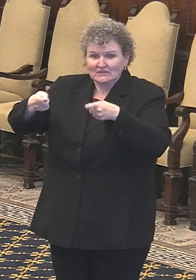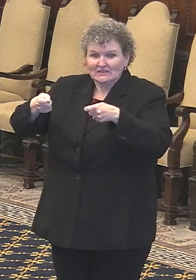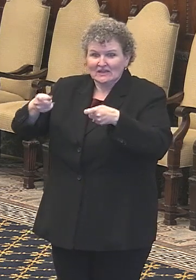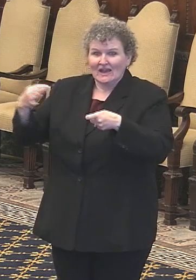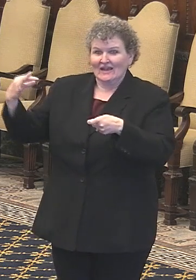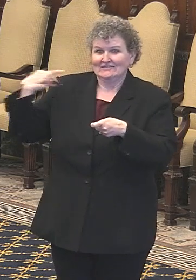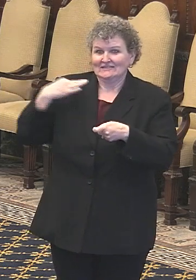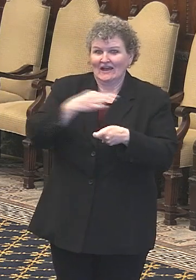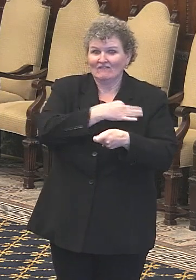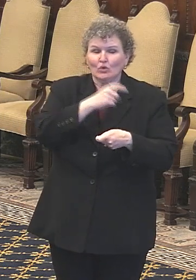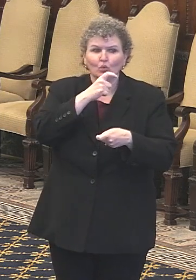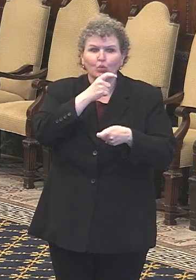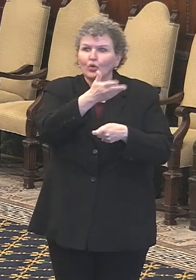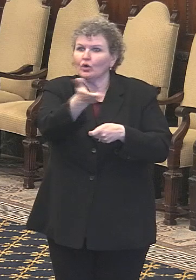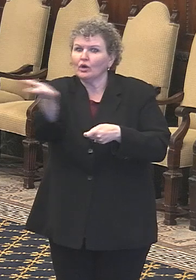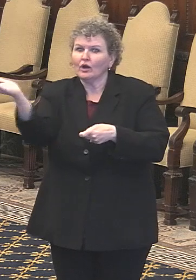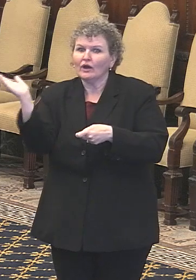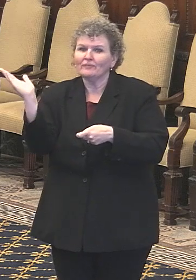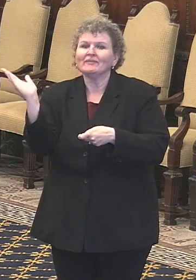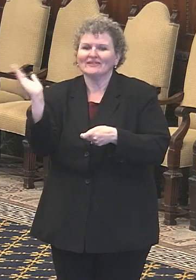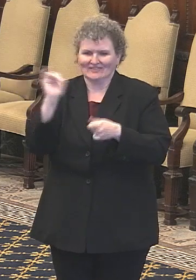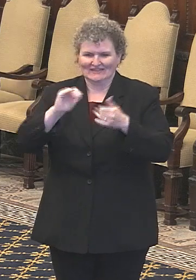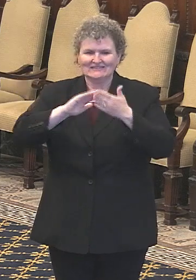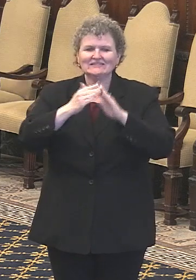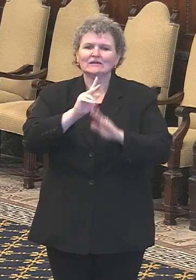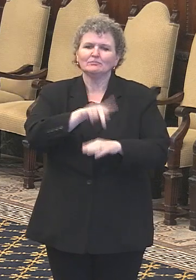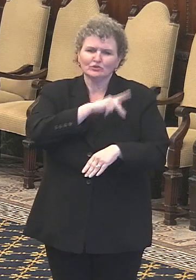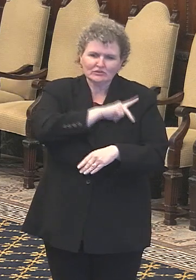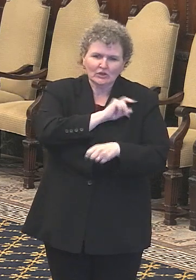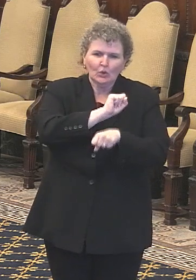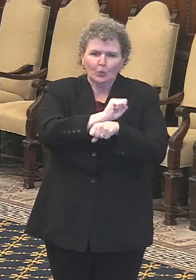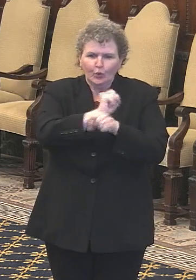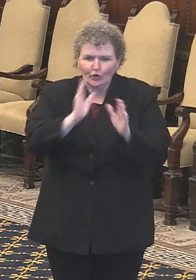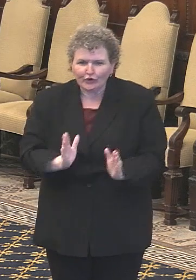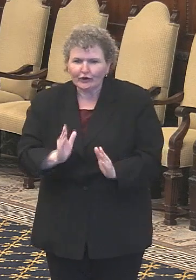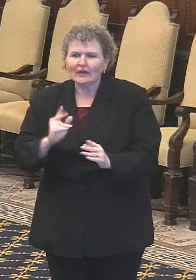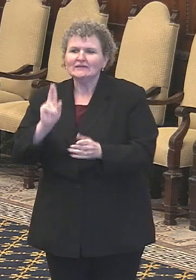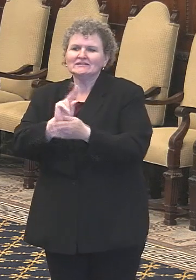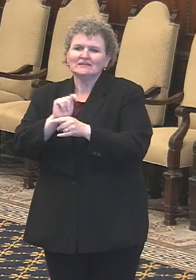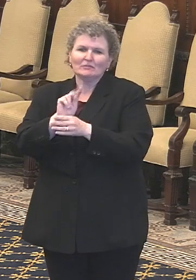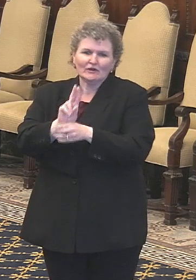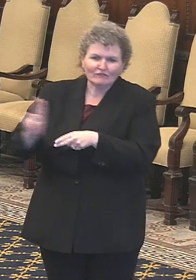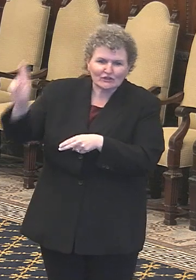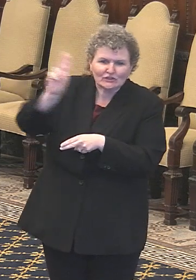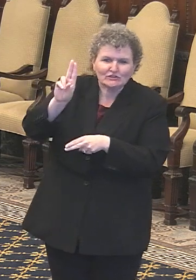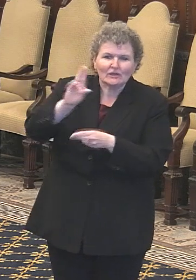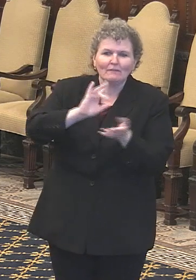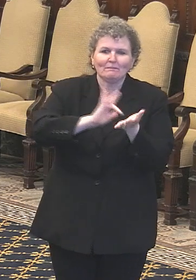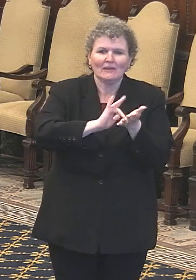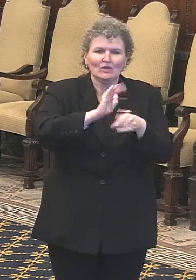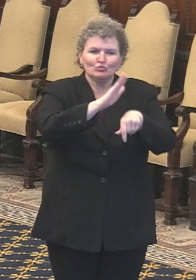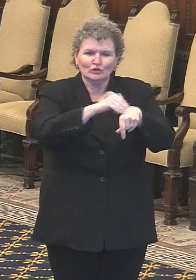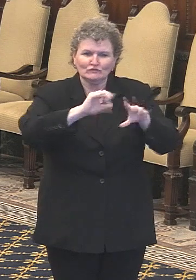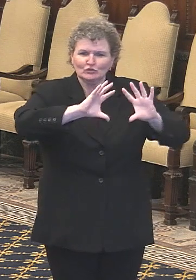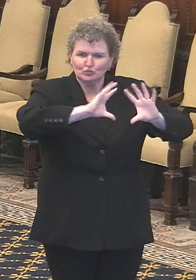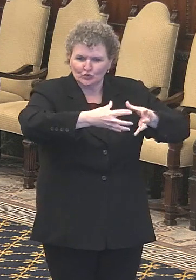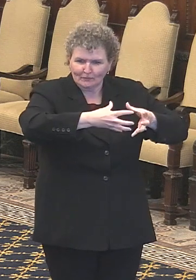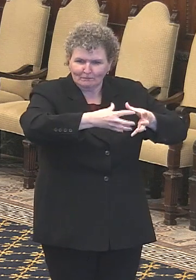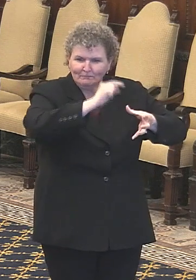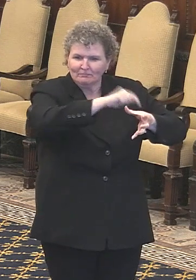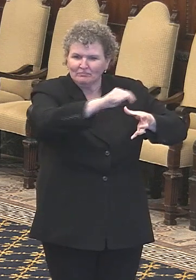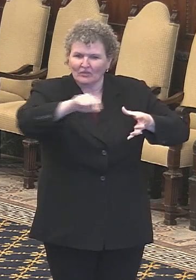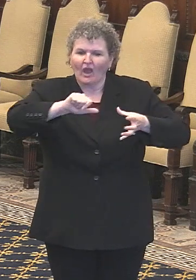personnel from the city, Temple University, the Medical Reserve Corps, and other institutions. In addition, the Office of Emergency